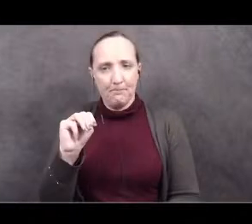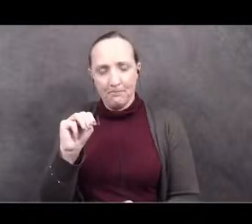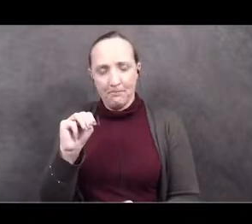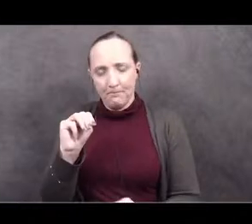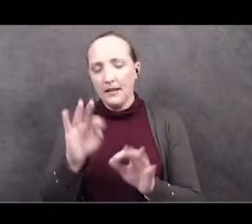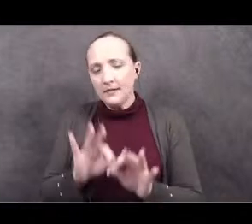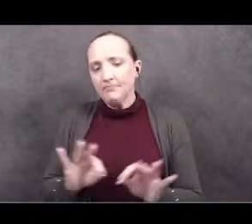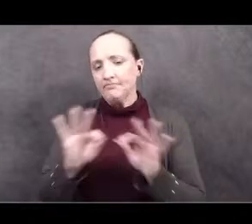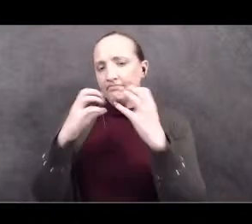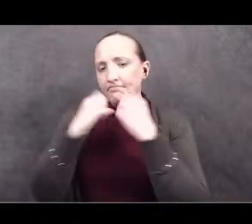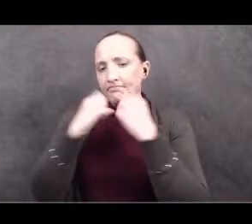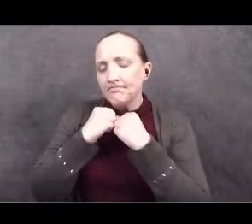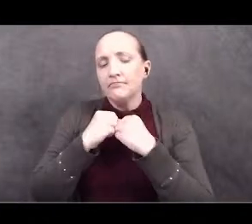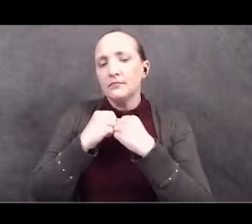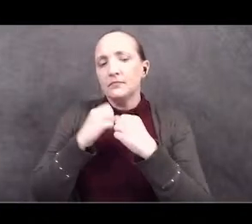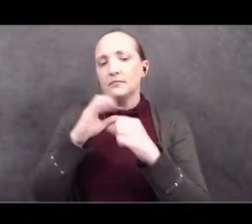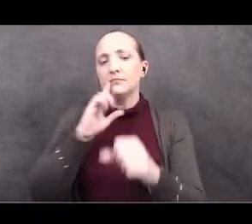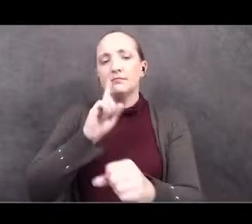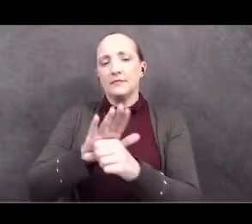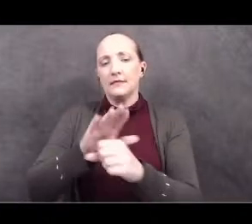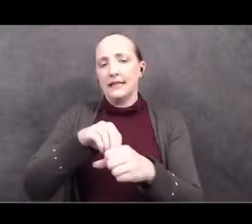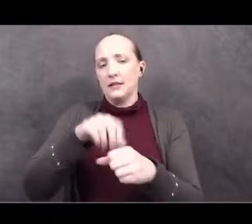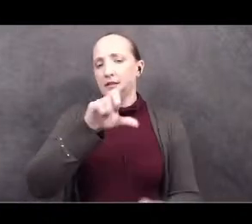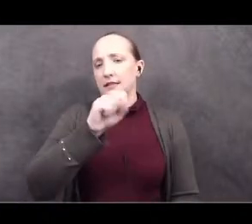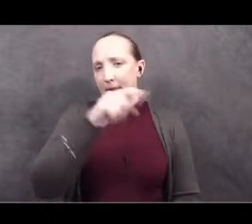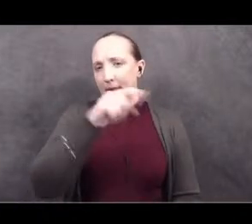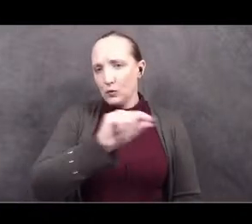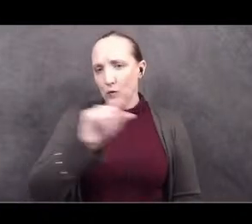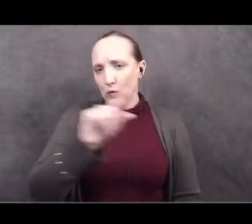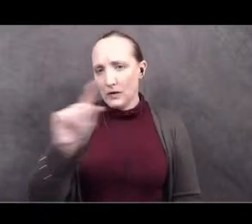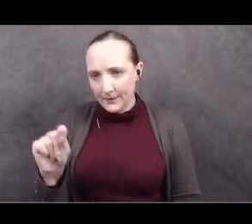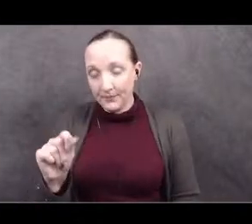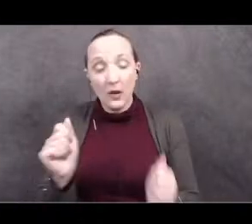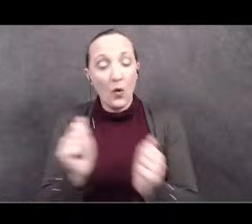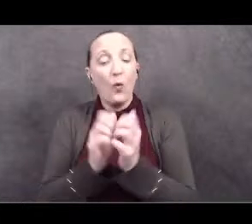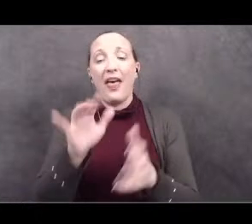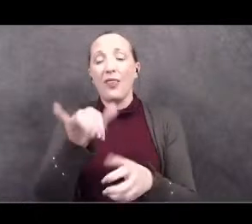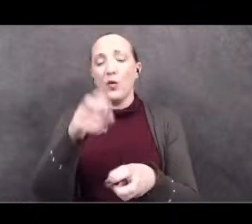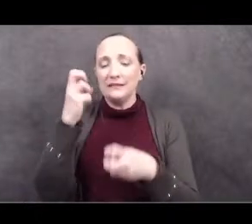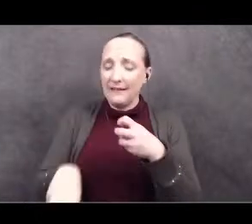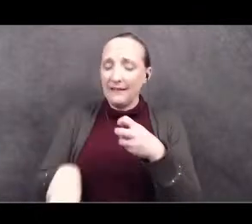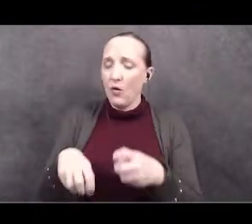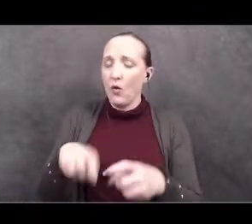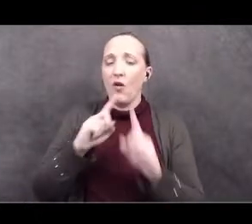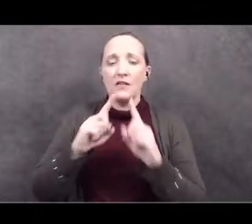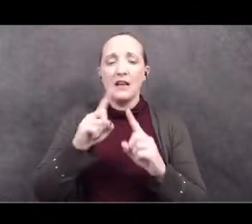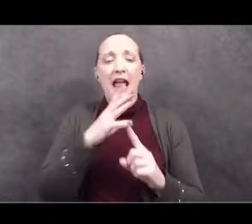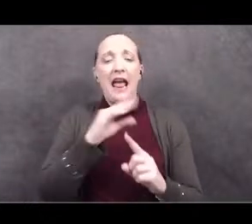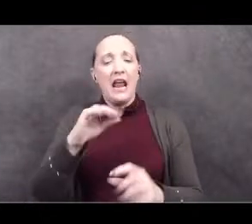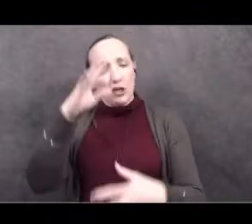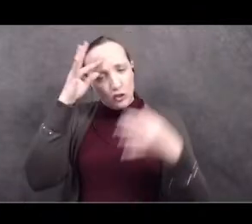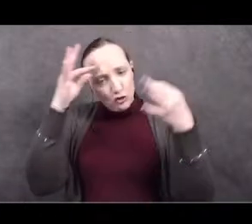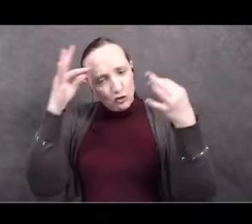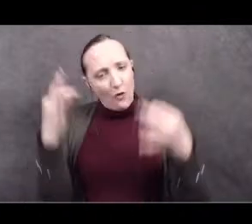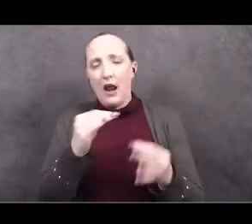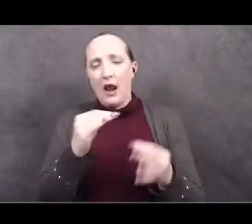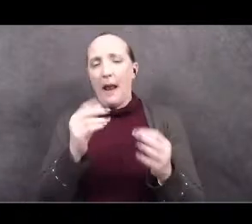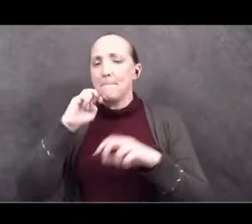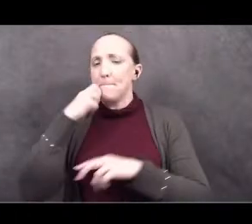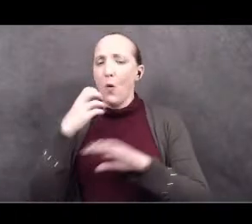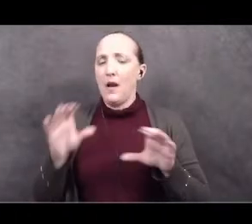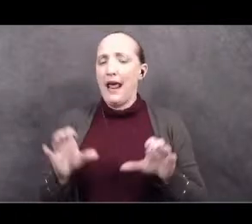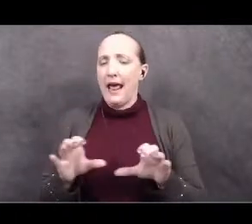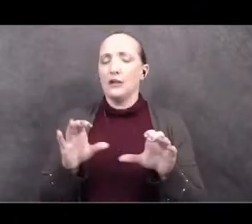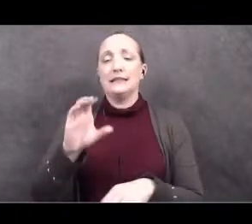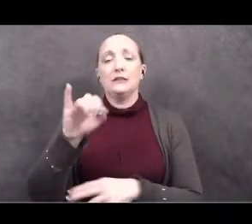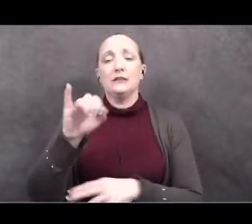in September 20120 without the difficult conversations the determination and these bold actions Colton joint un ified School District